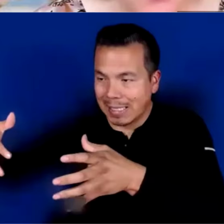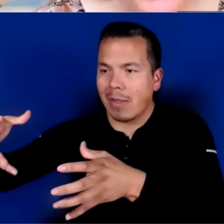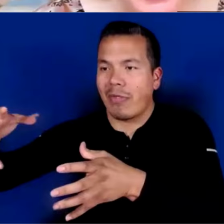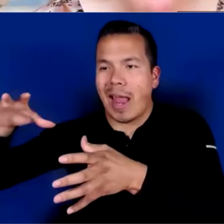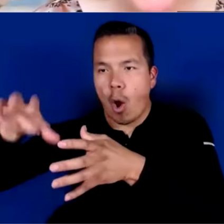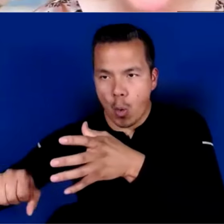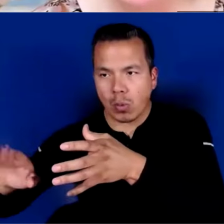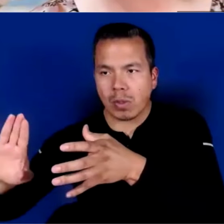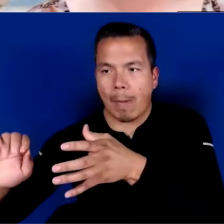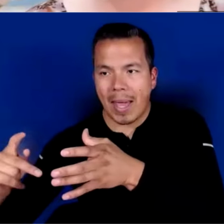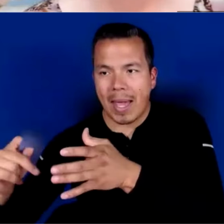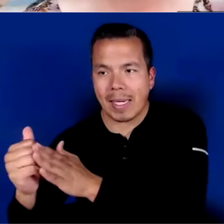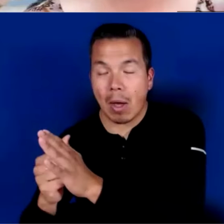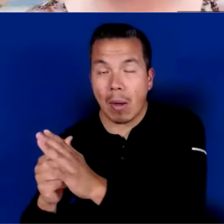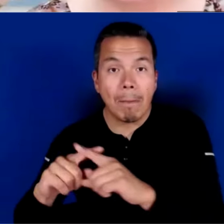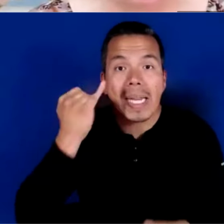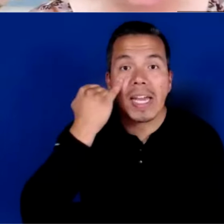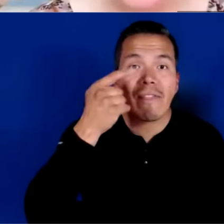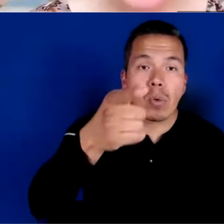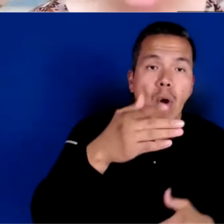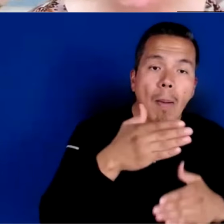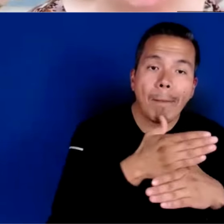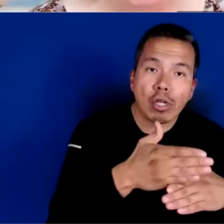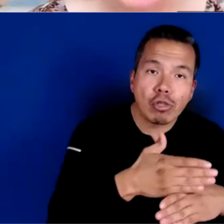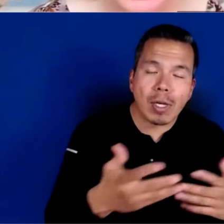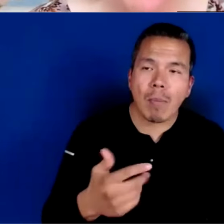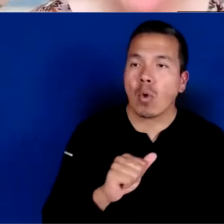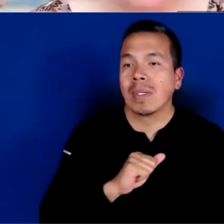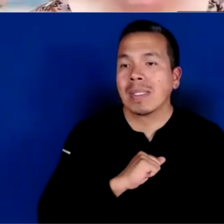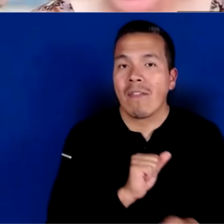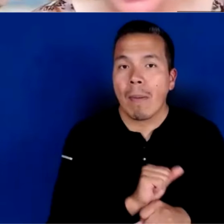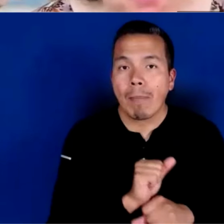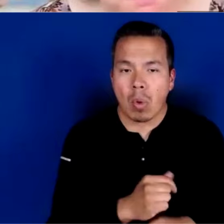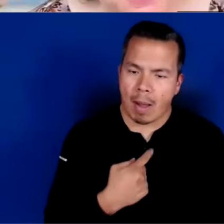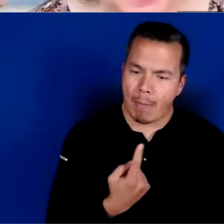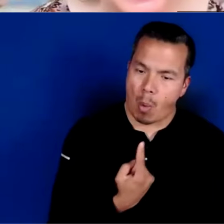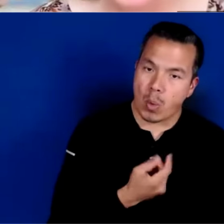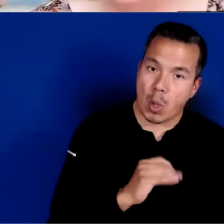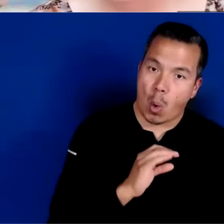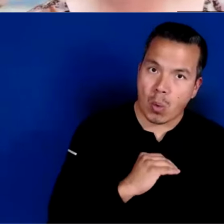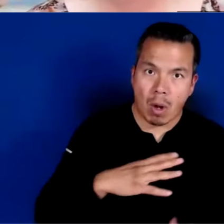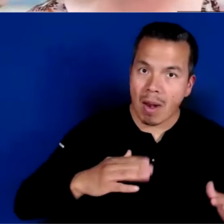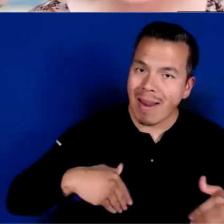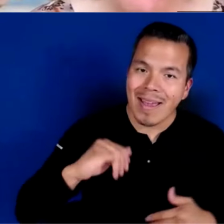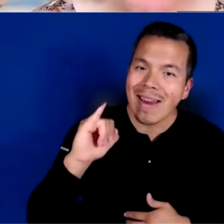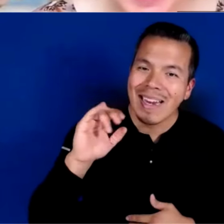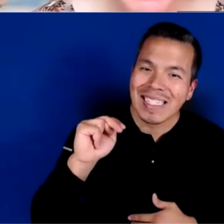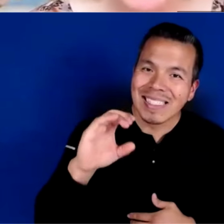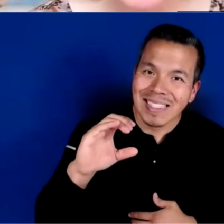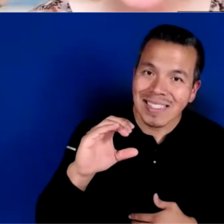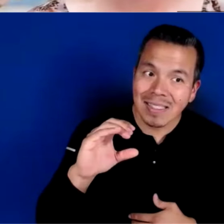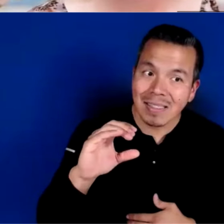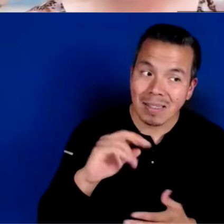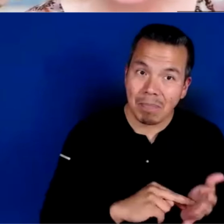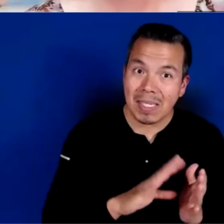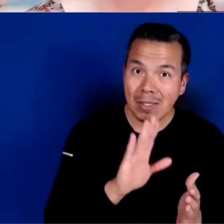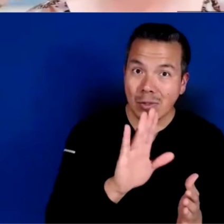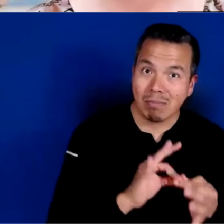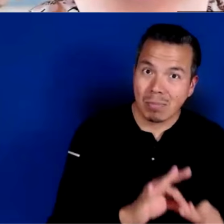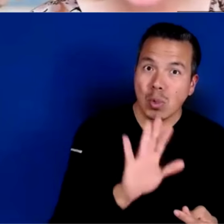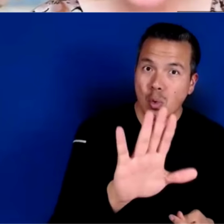like a partnership or you just are self-employed and you're the only owner, you're not incorporated, that's your money. And